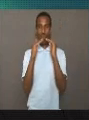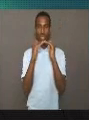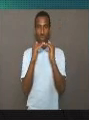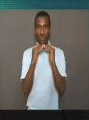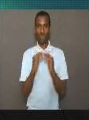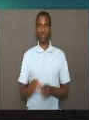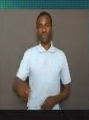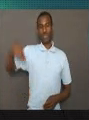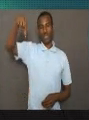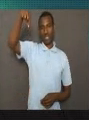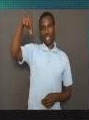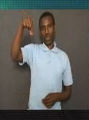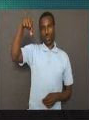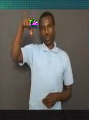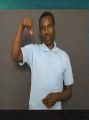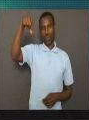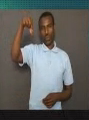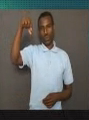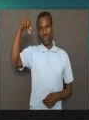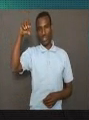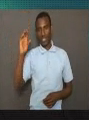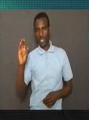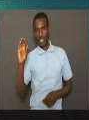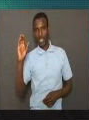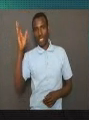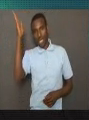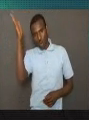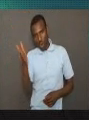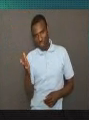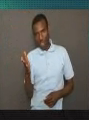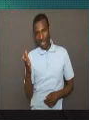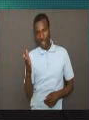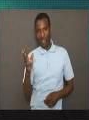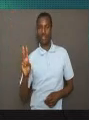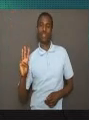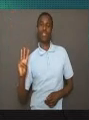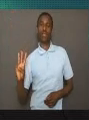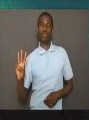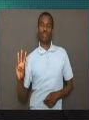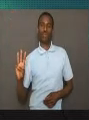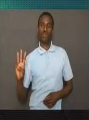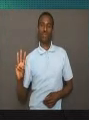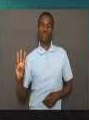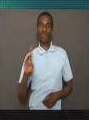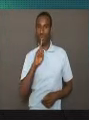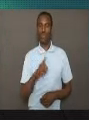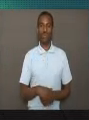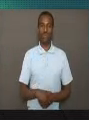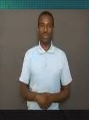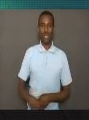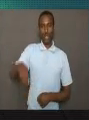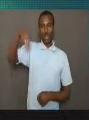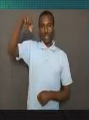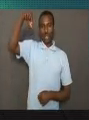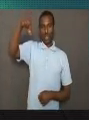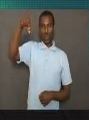is equal to the ratio of heat removed from the cold reservoir over input